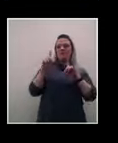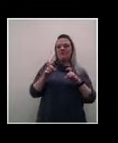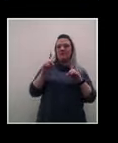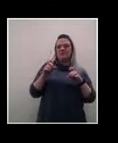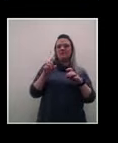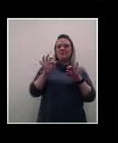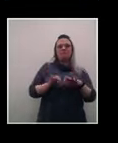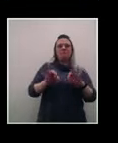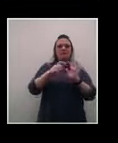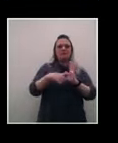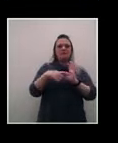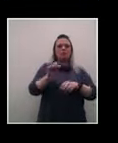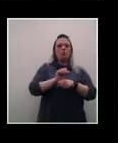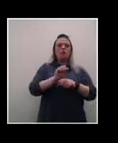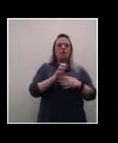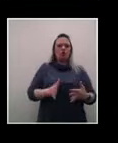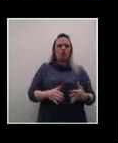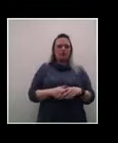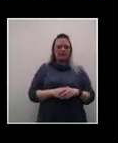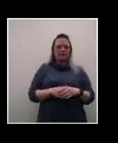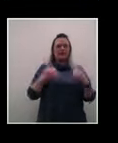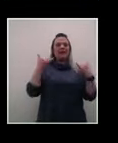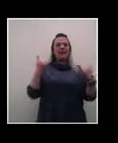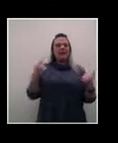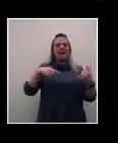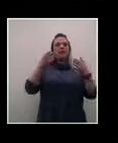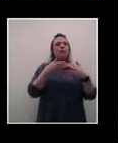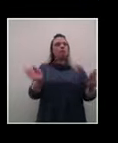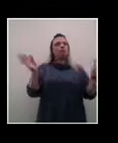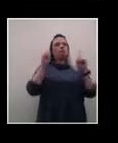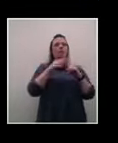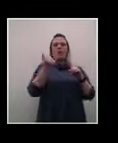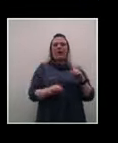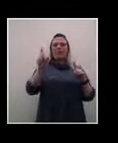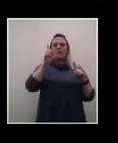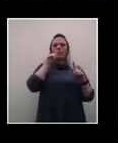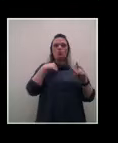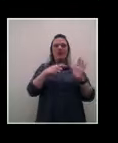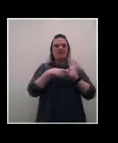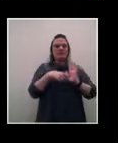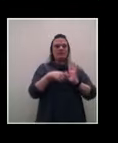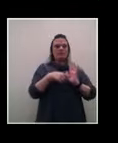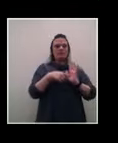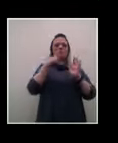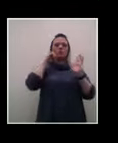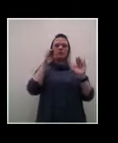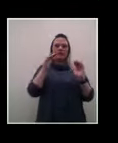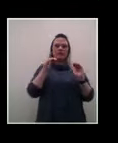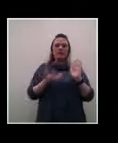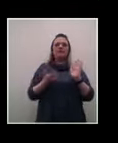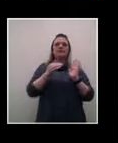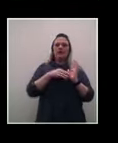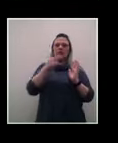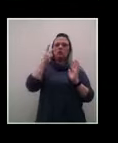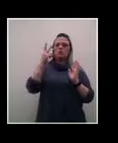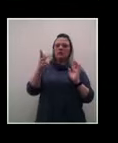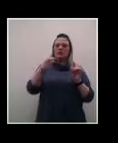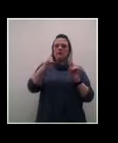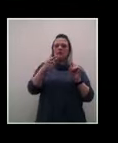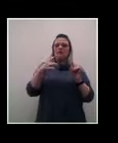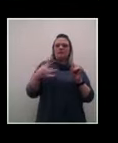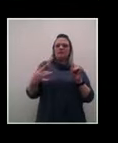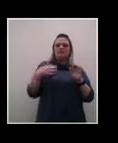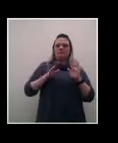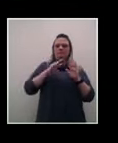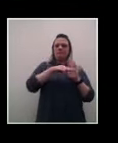essential workers. Now that we're opening up to anyone who's symptomatic, we expect once again to see these trends continue, where it